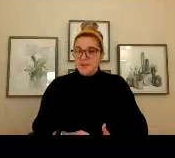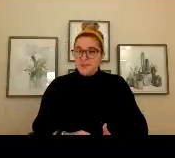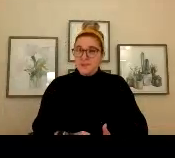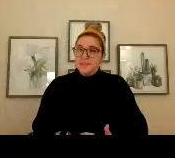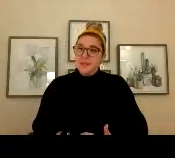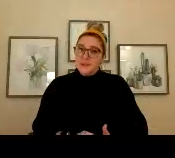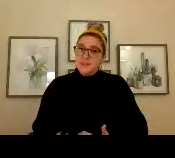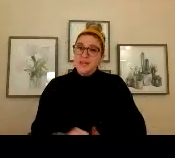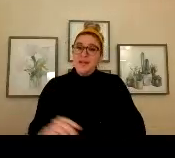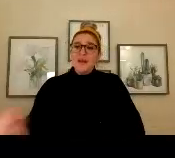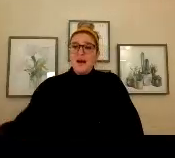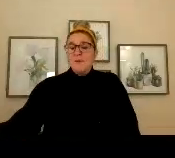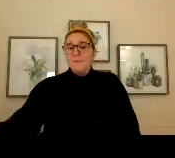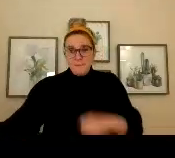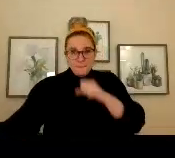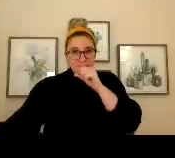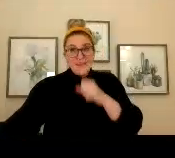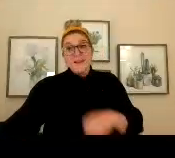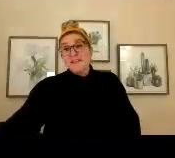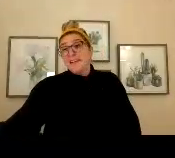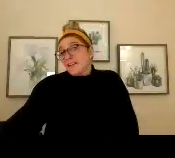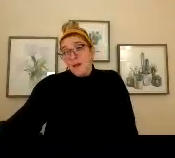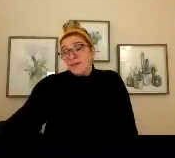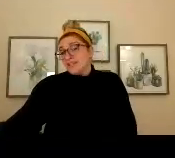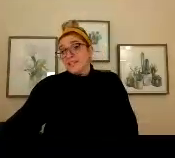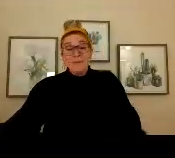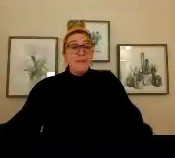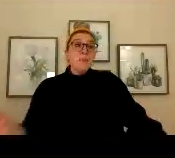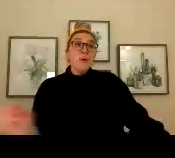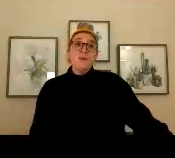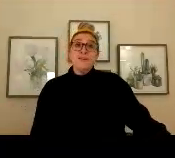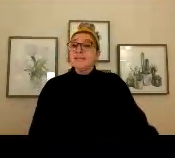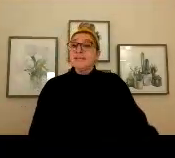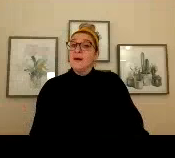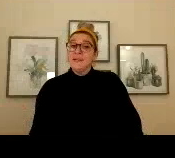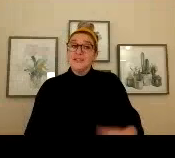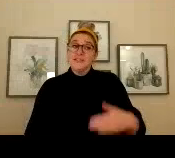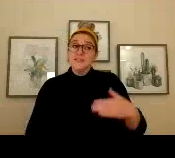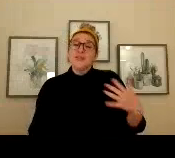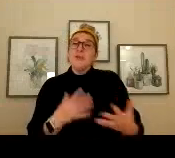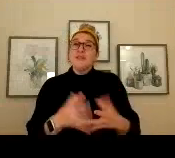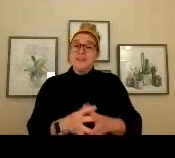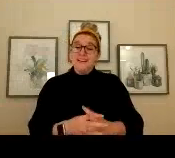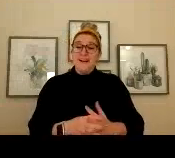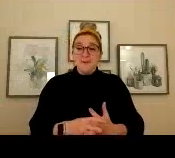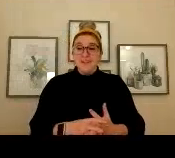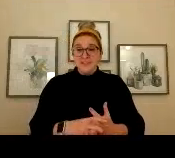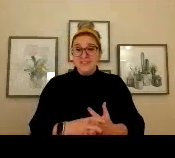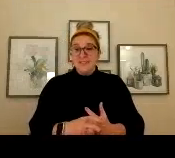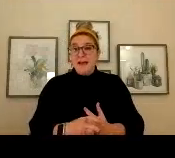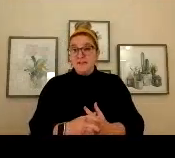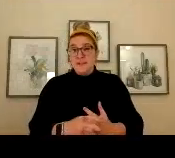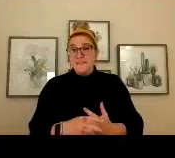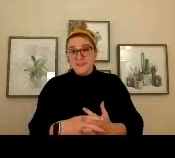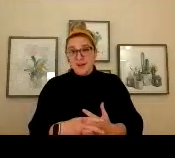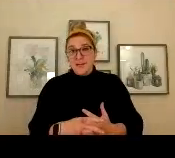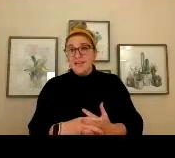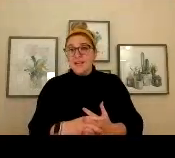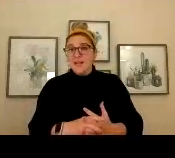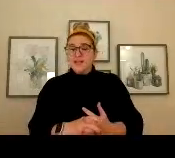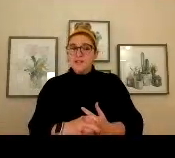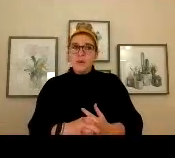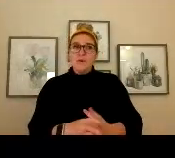they do disclose. And if they need accommodations, maybe they won't need accommodations or know that they need accommodations until after they've